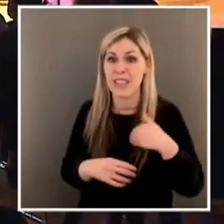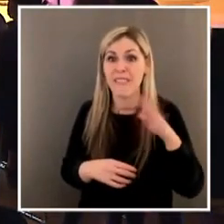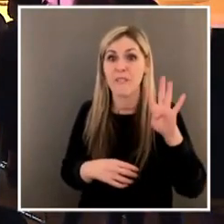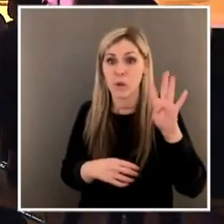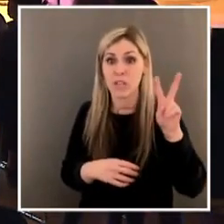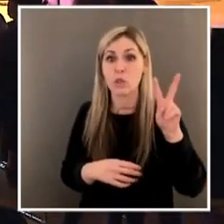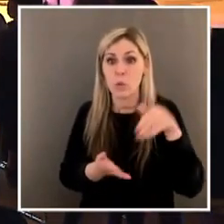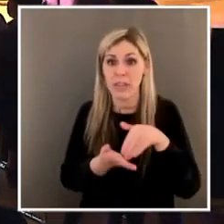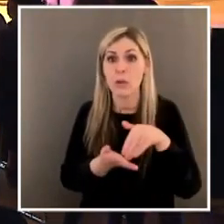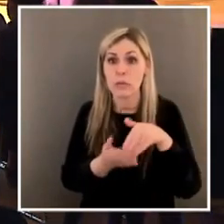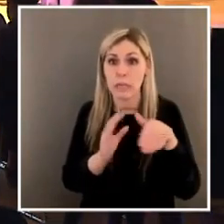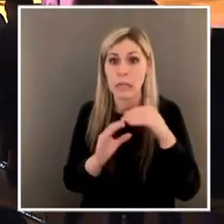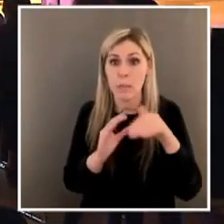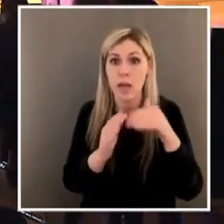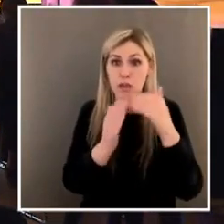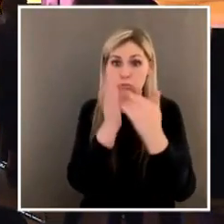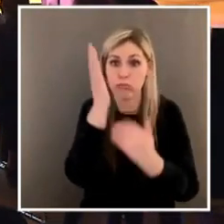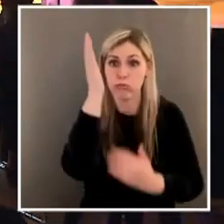emails.